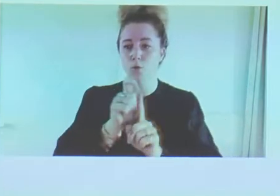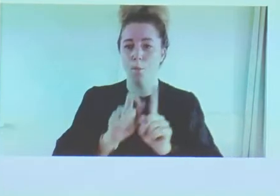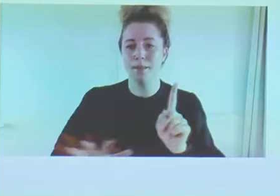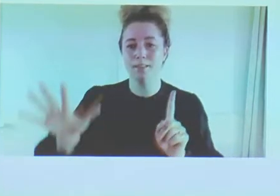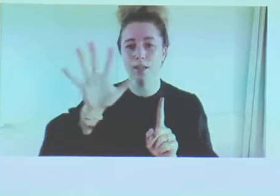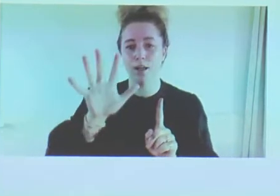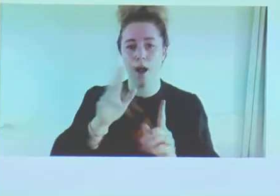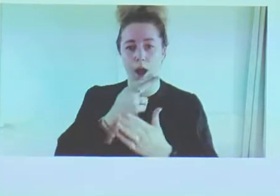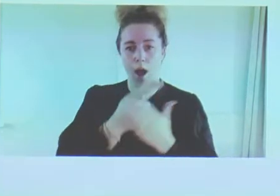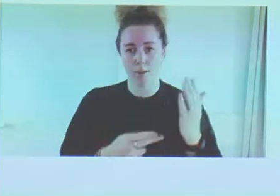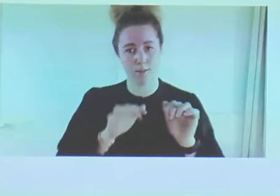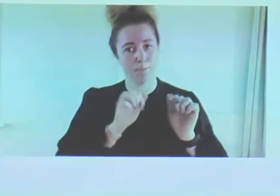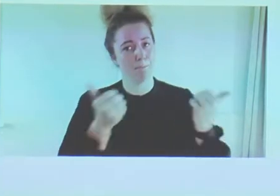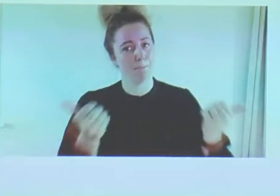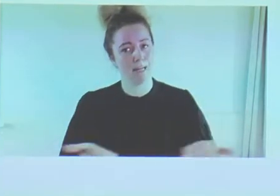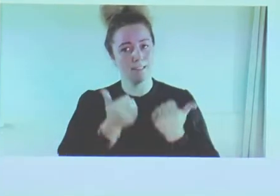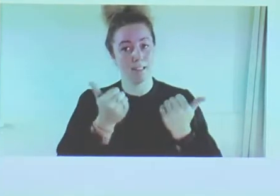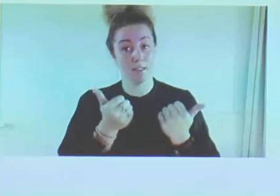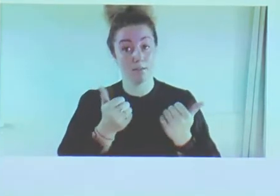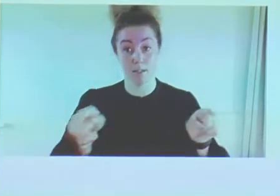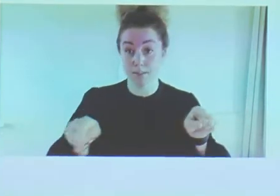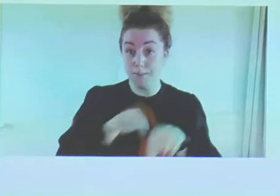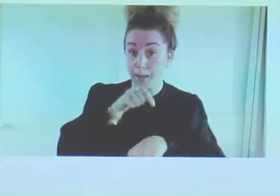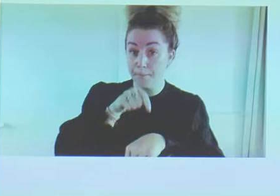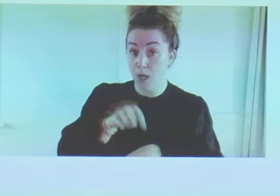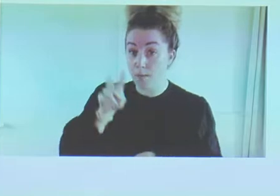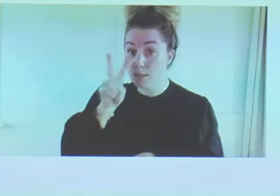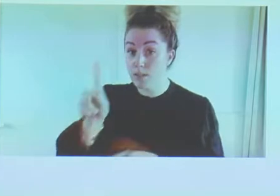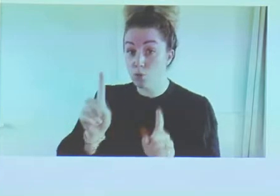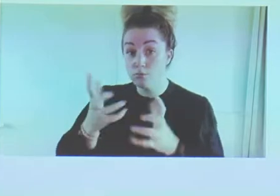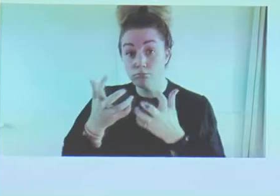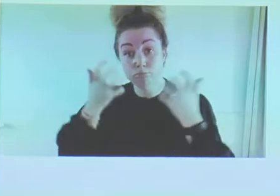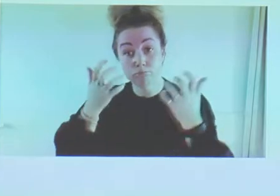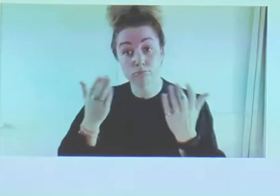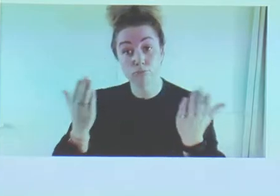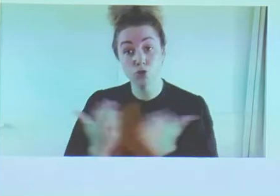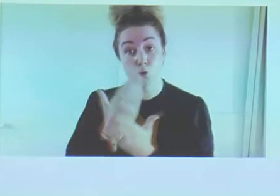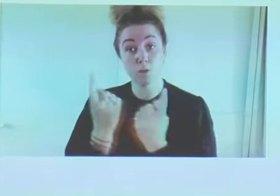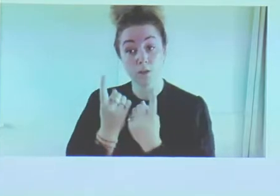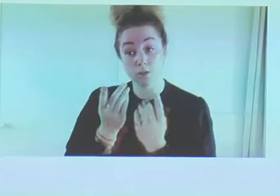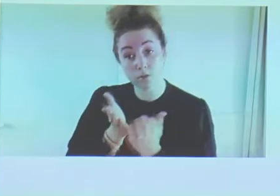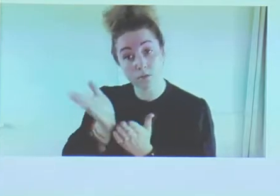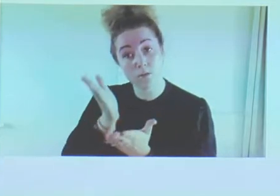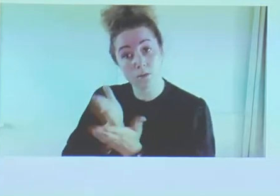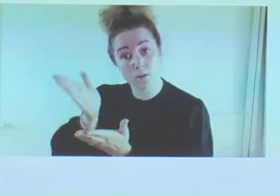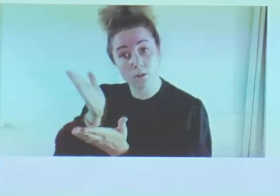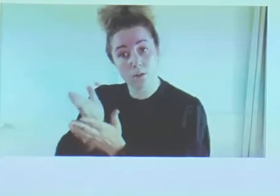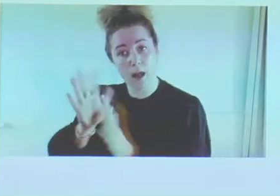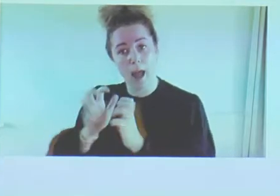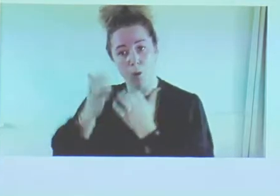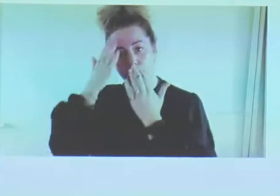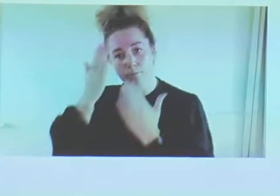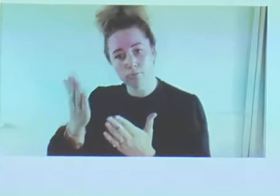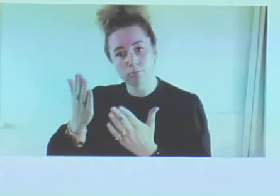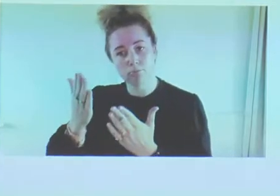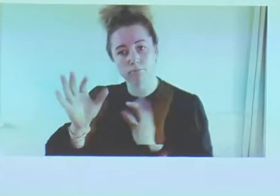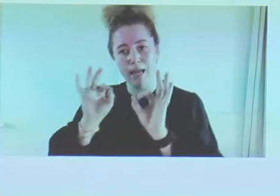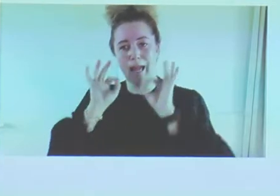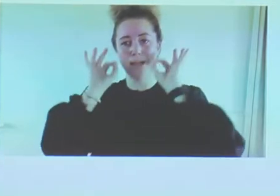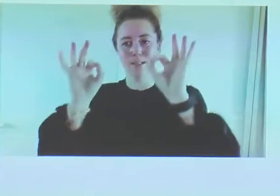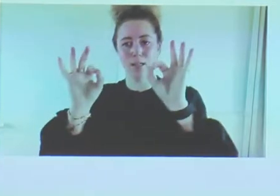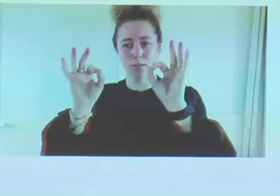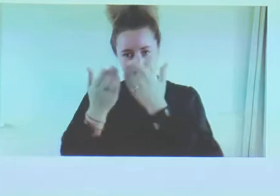artists hand in hand with this a number of fresh Avenues to acknowledge excellence and Innovation have also opened